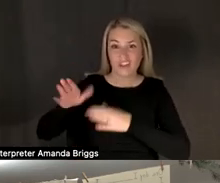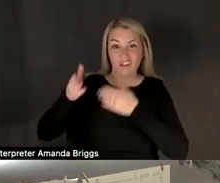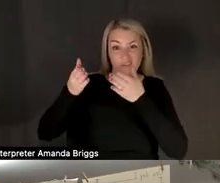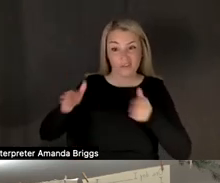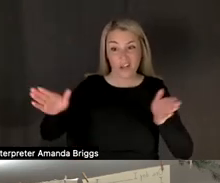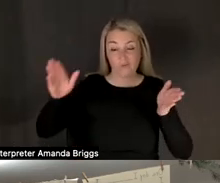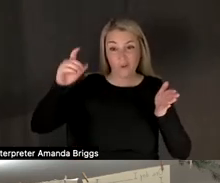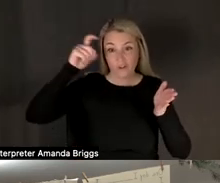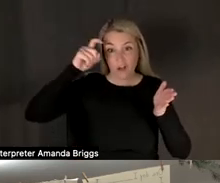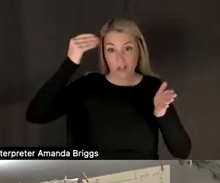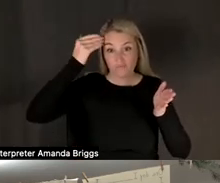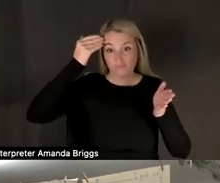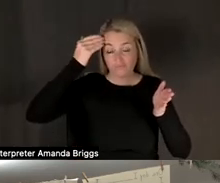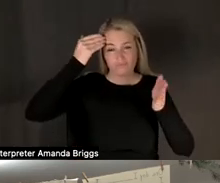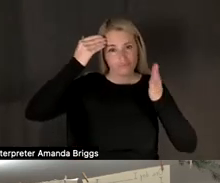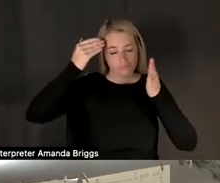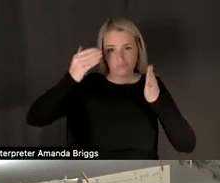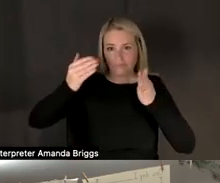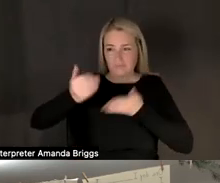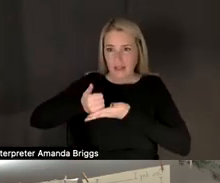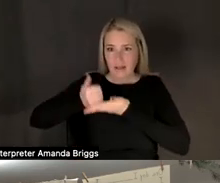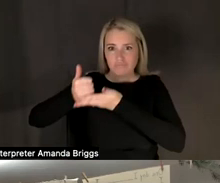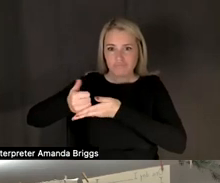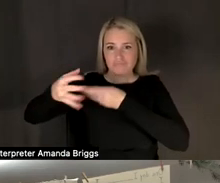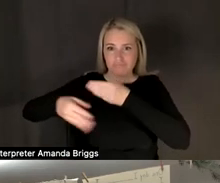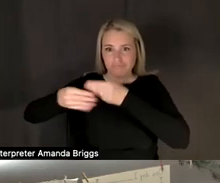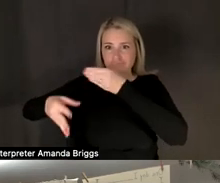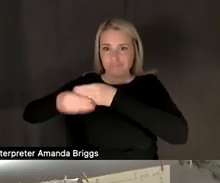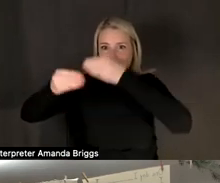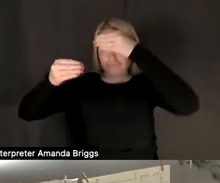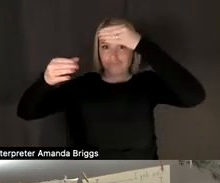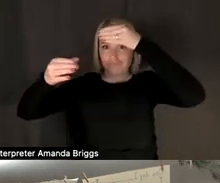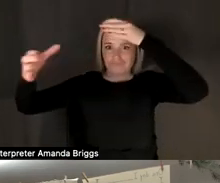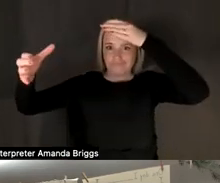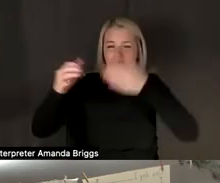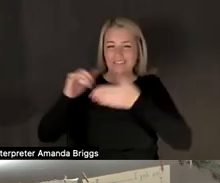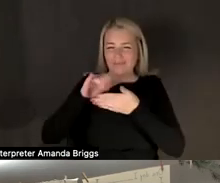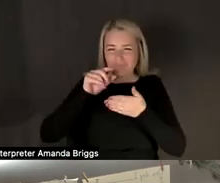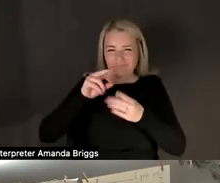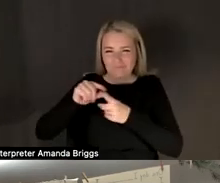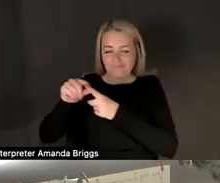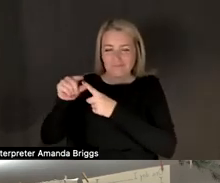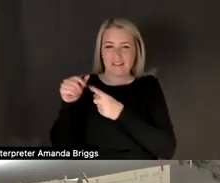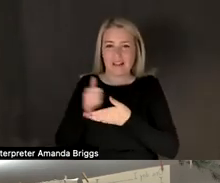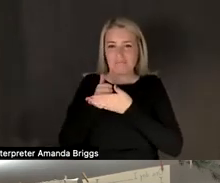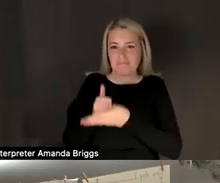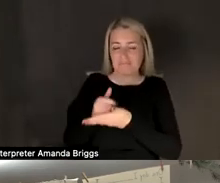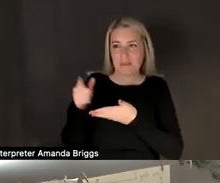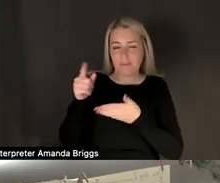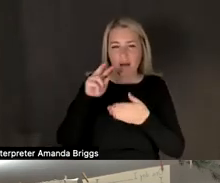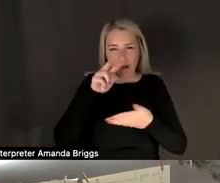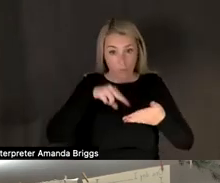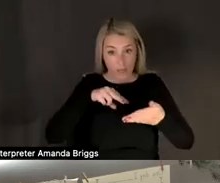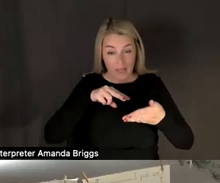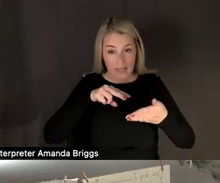this world. It really helps them when they're learning to read the vocabulary and just being able to make connections to the things that